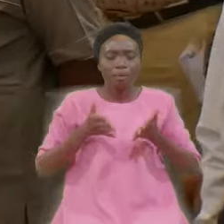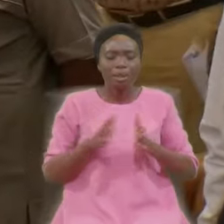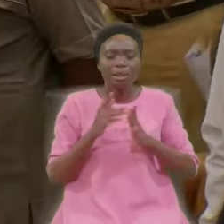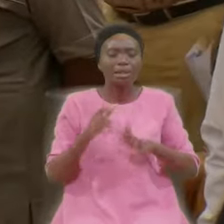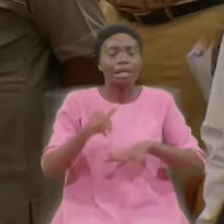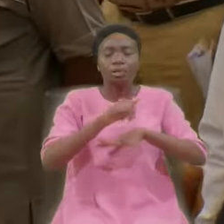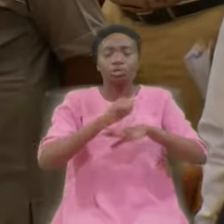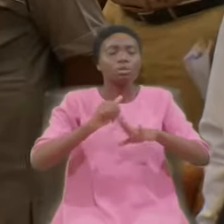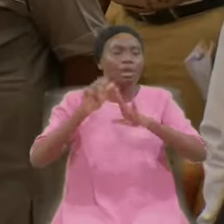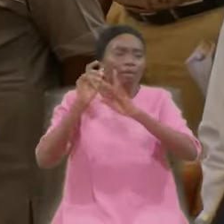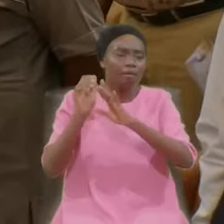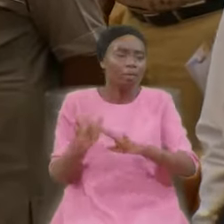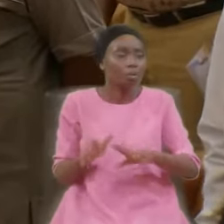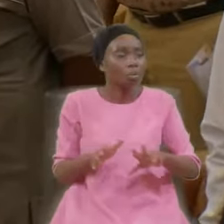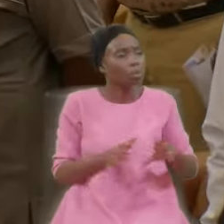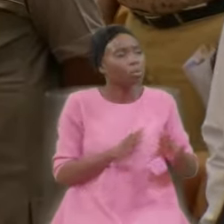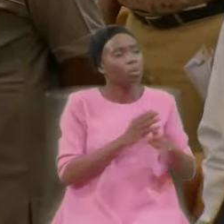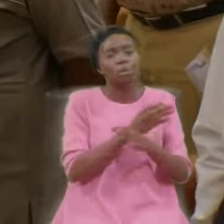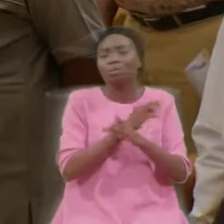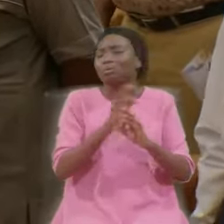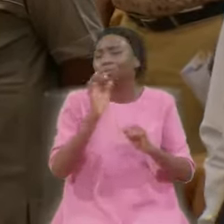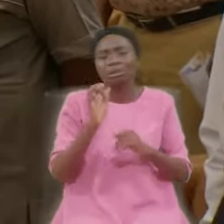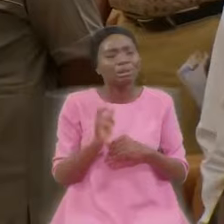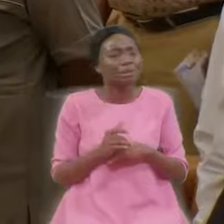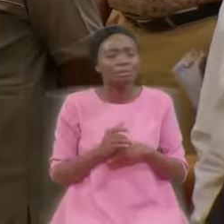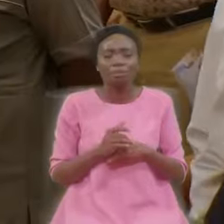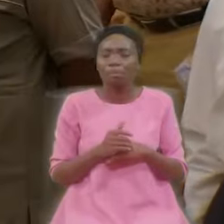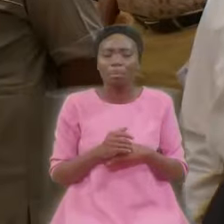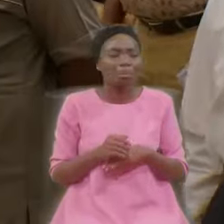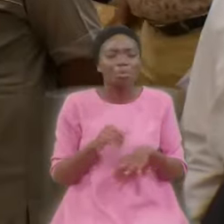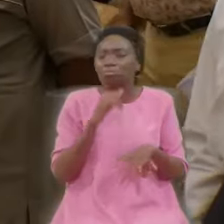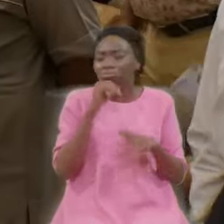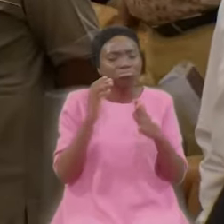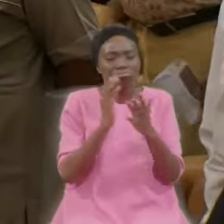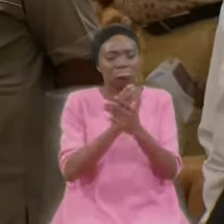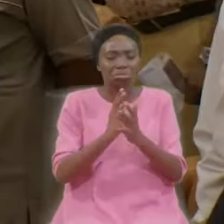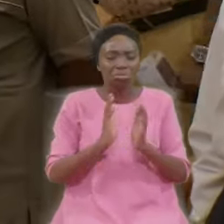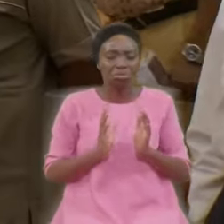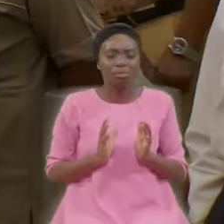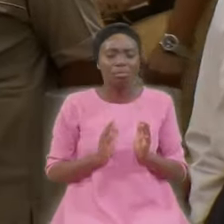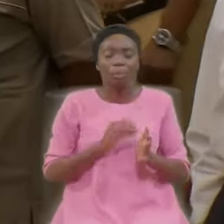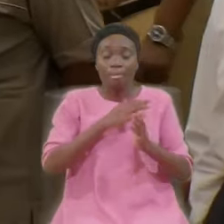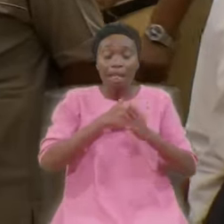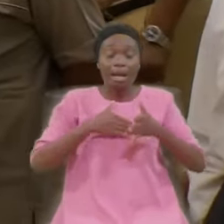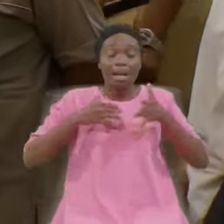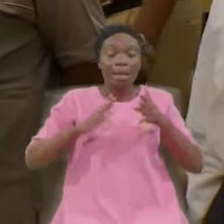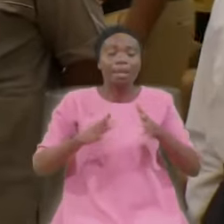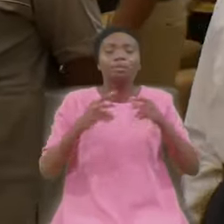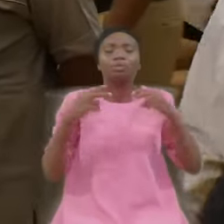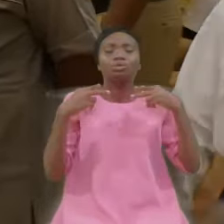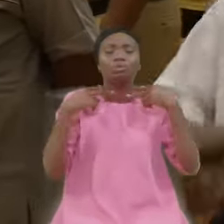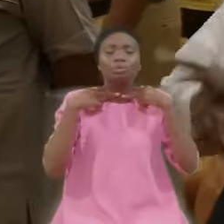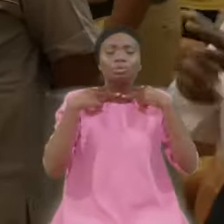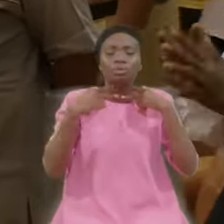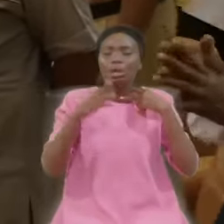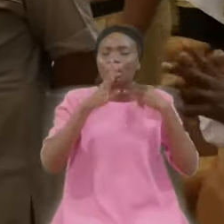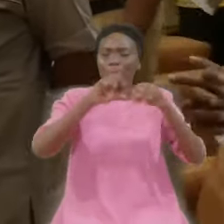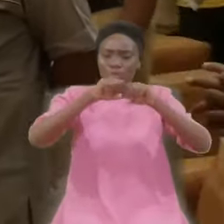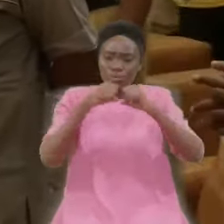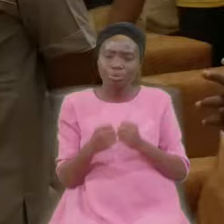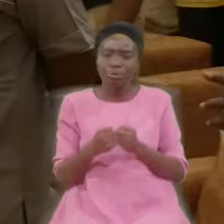flow freely, unhindered, and let yokes be